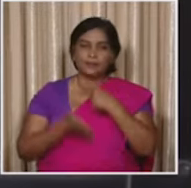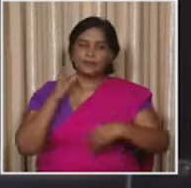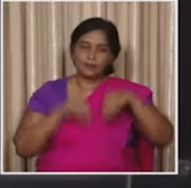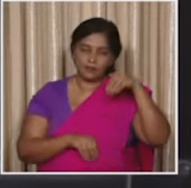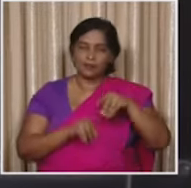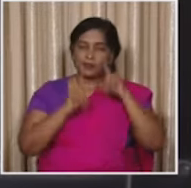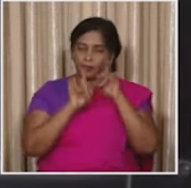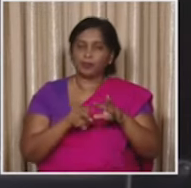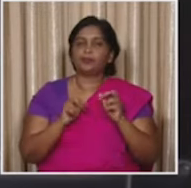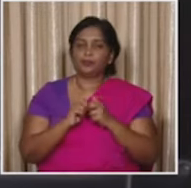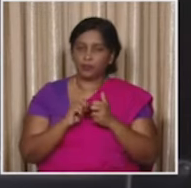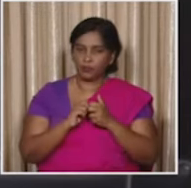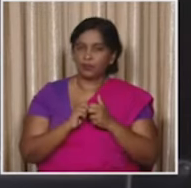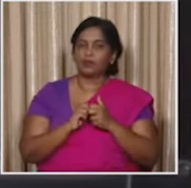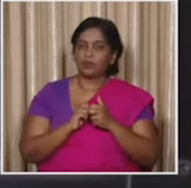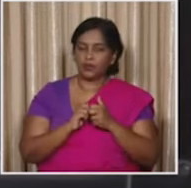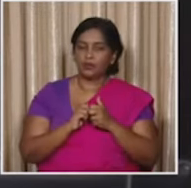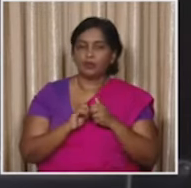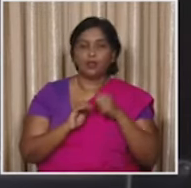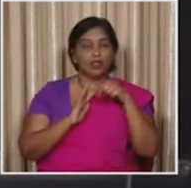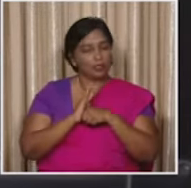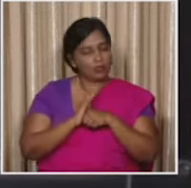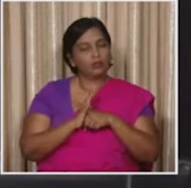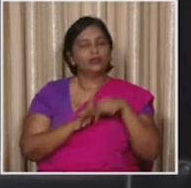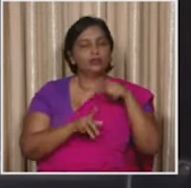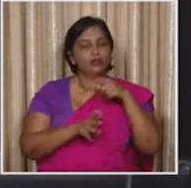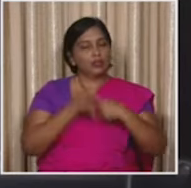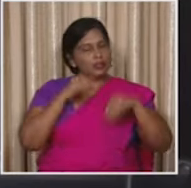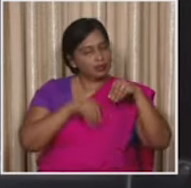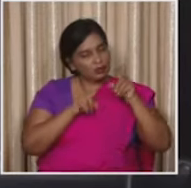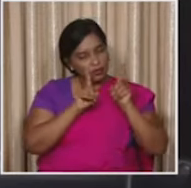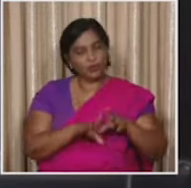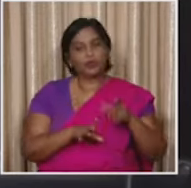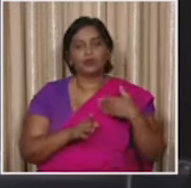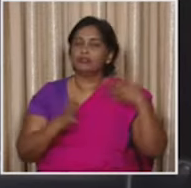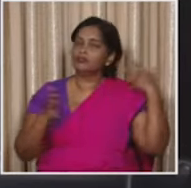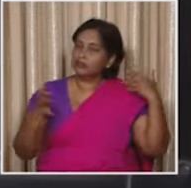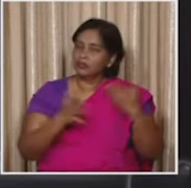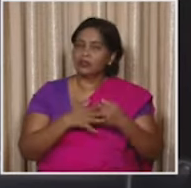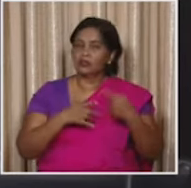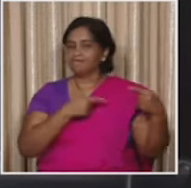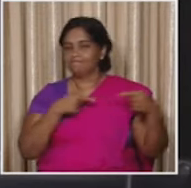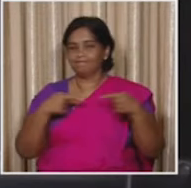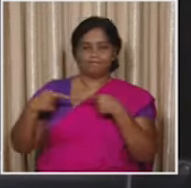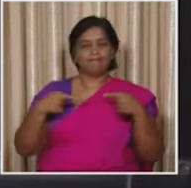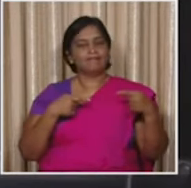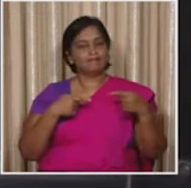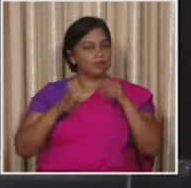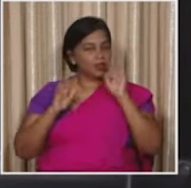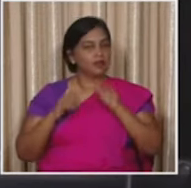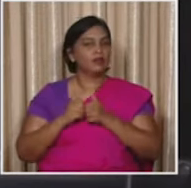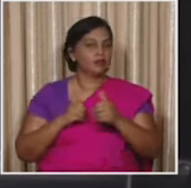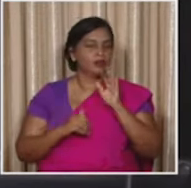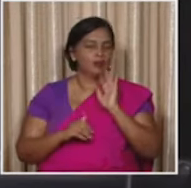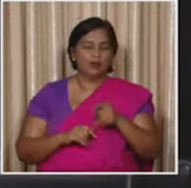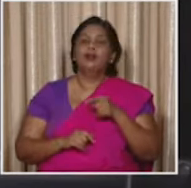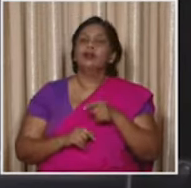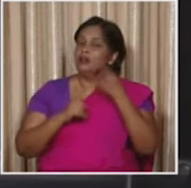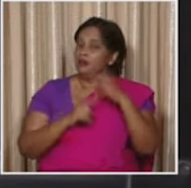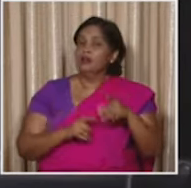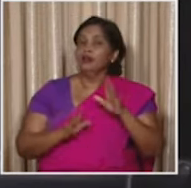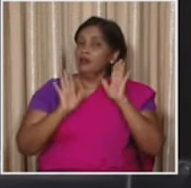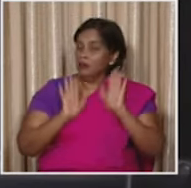because that's how we have polarized over a period of time. But that doesn't mean that we should not come out with some sort of a